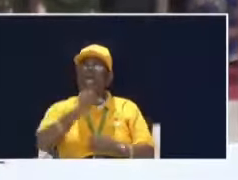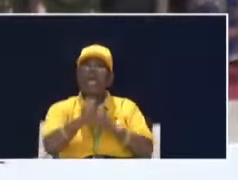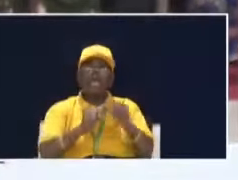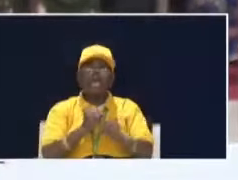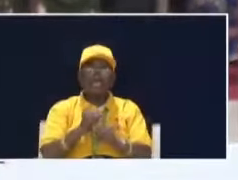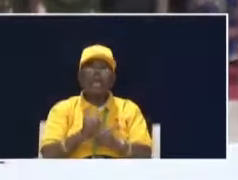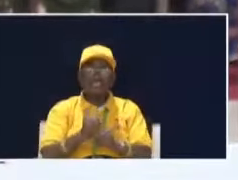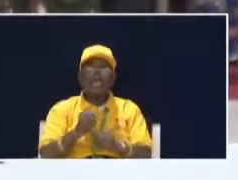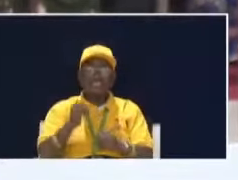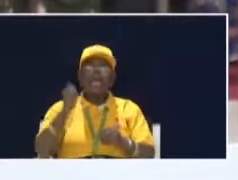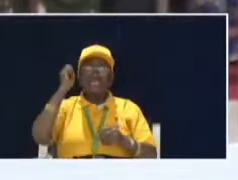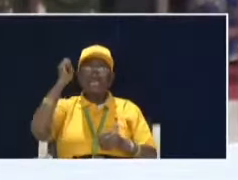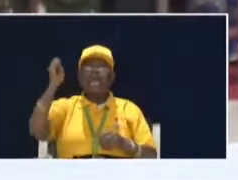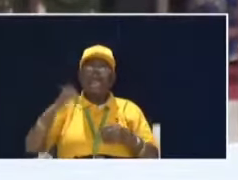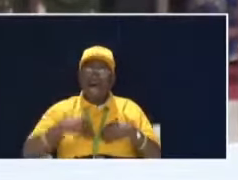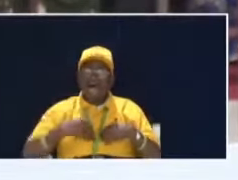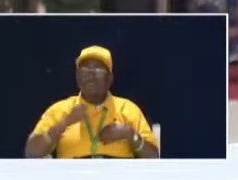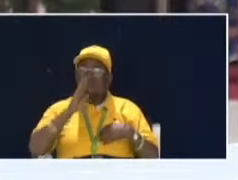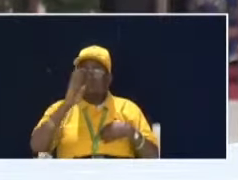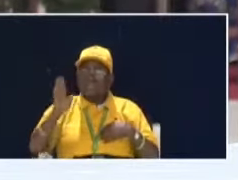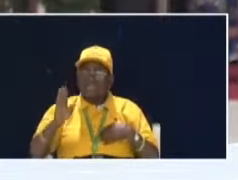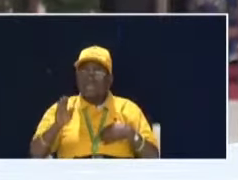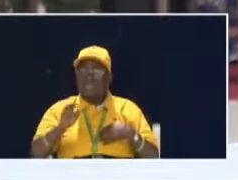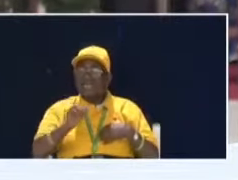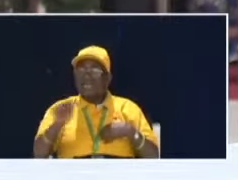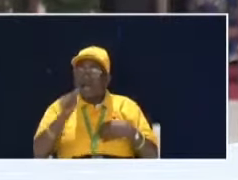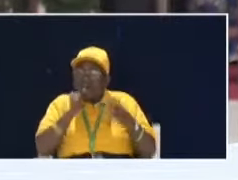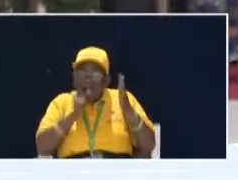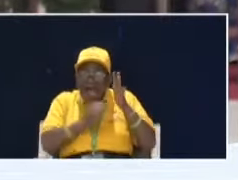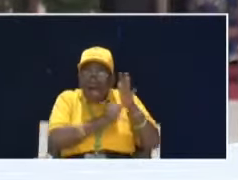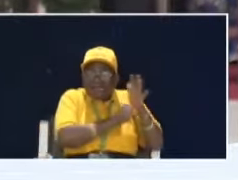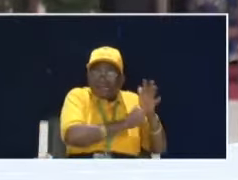he had been a fugitive.